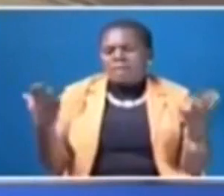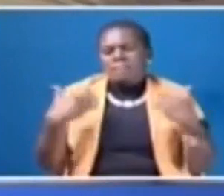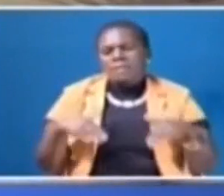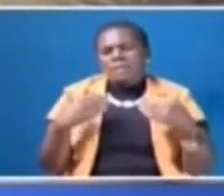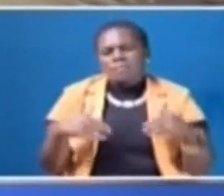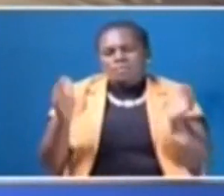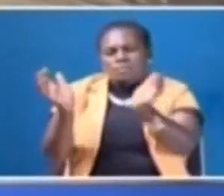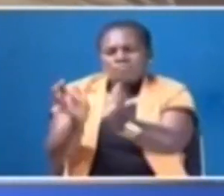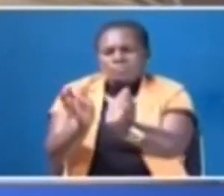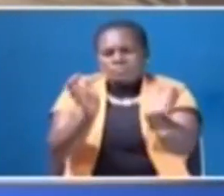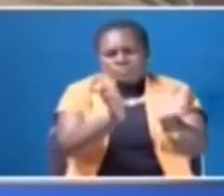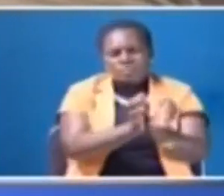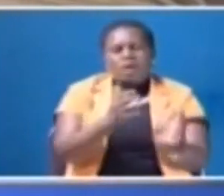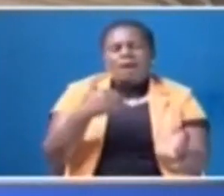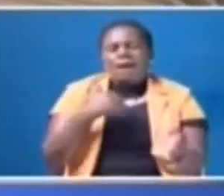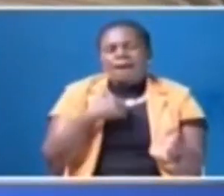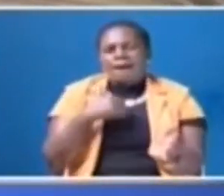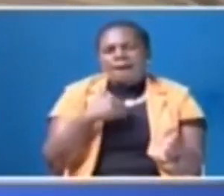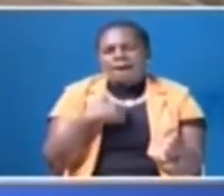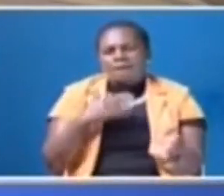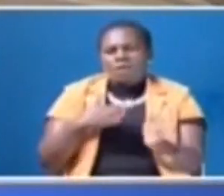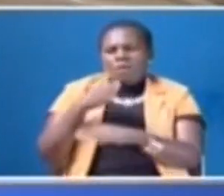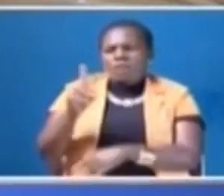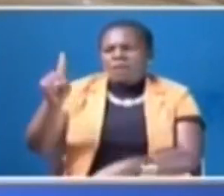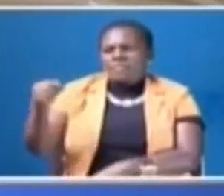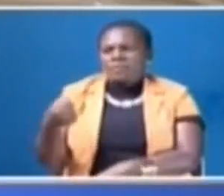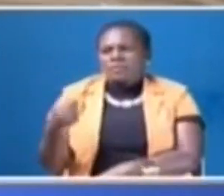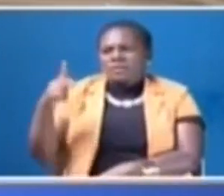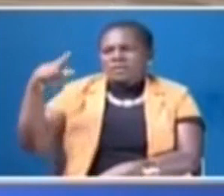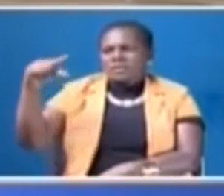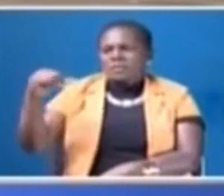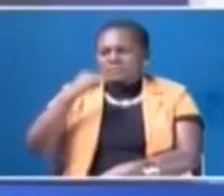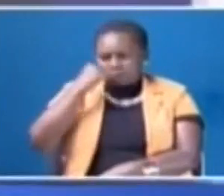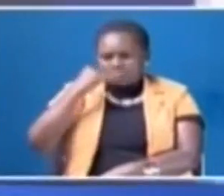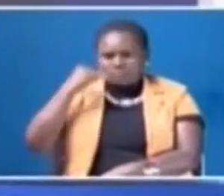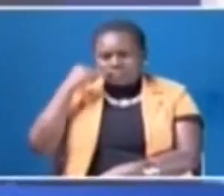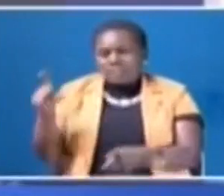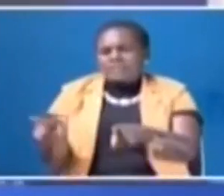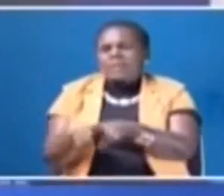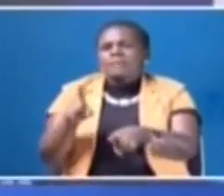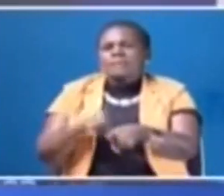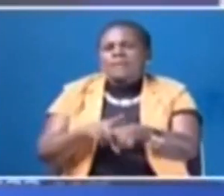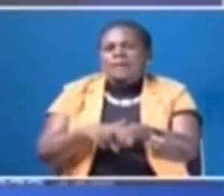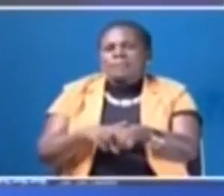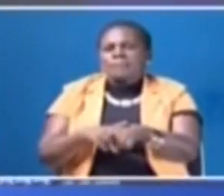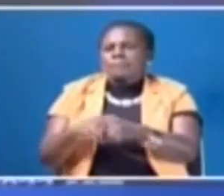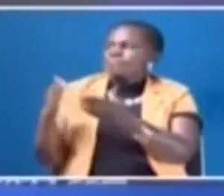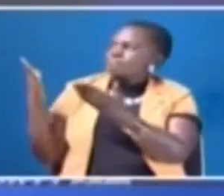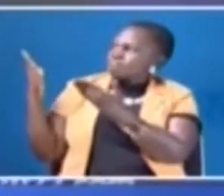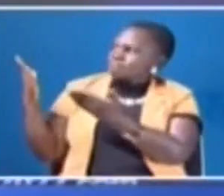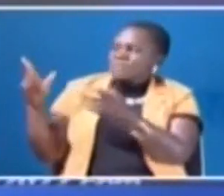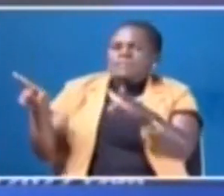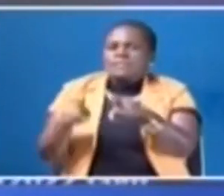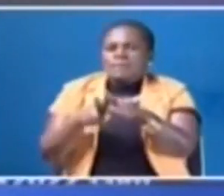have been arrested for being in possession of over 1,000 kilograms of Bhang. Meanwhile, Jafar Isaac Sora, who